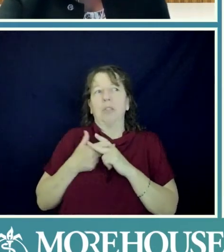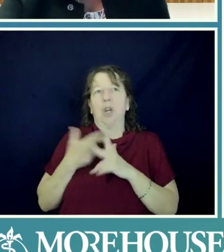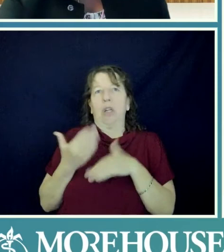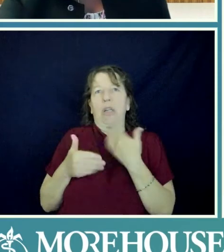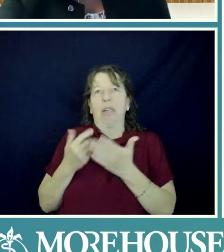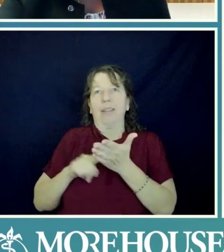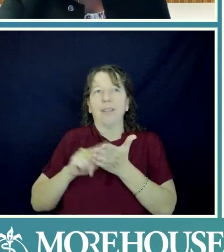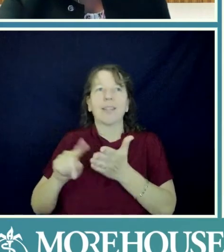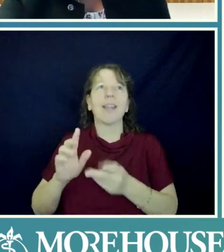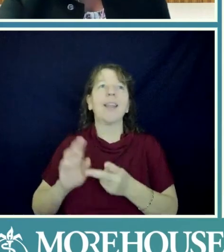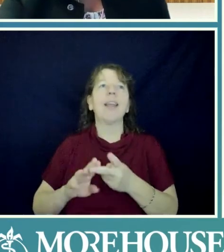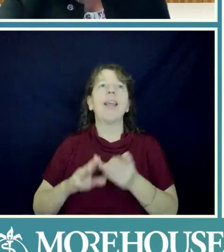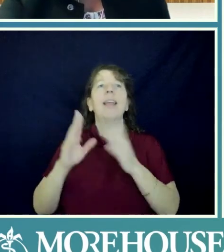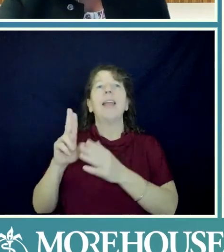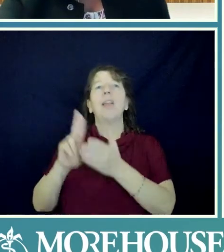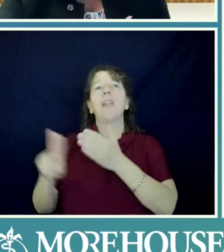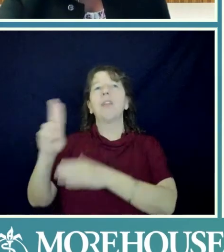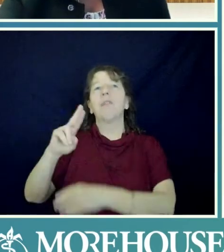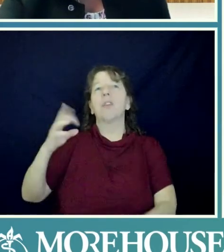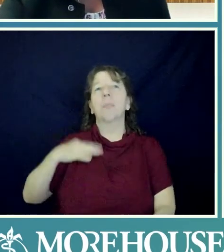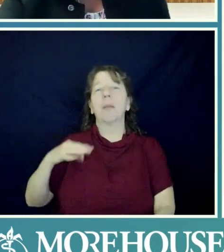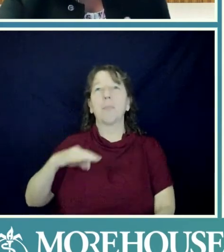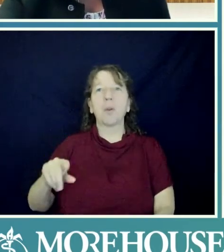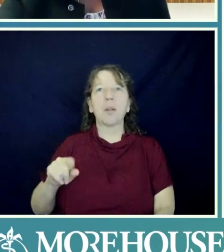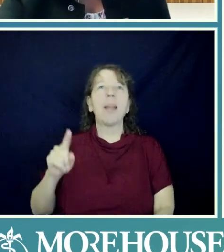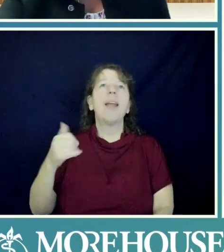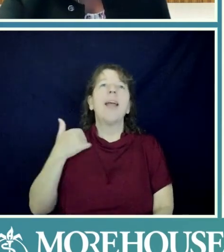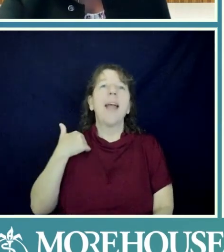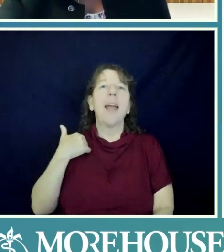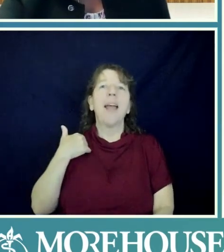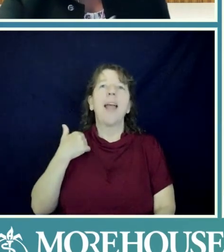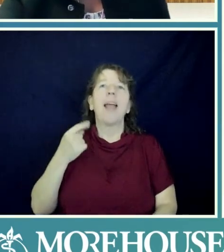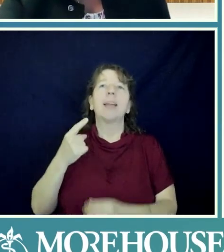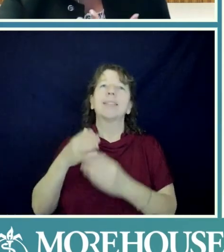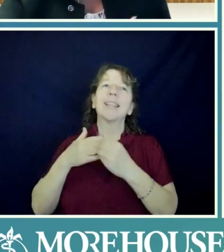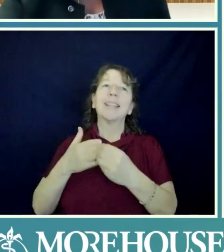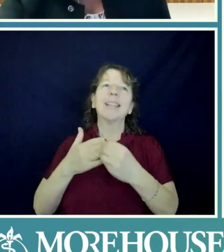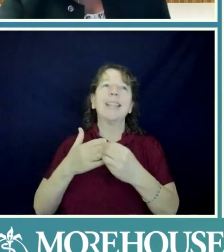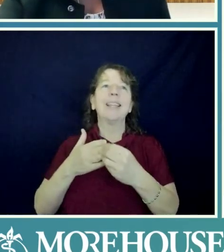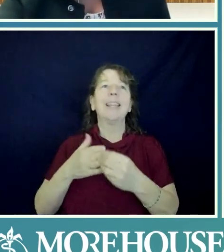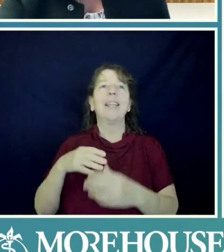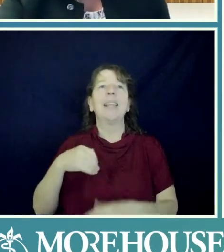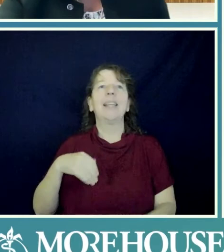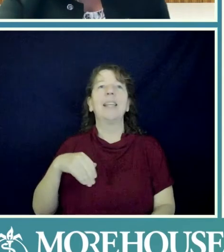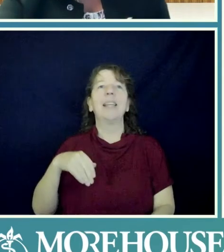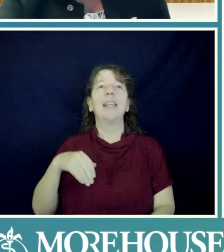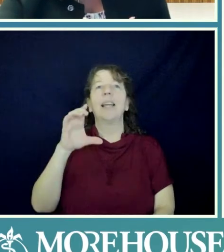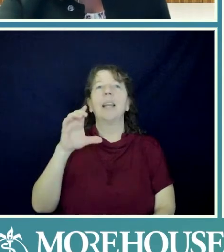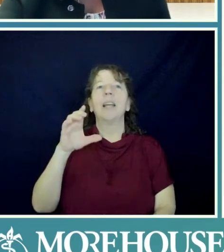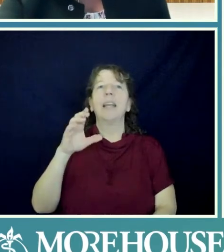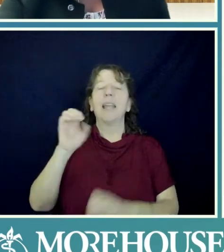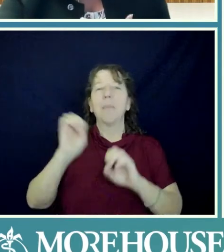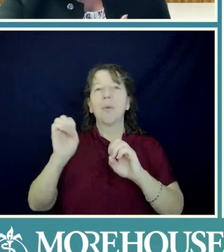University of Pittsburgh has the Leading Emerging and Diverse Scientists, or LEADS program, which